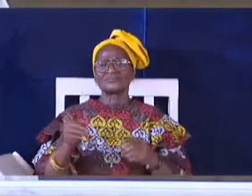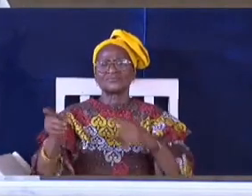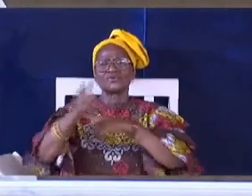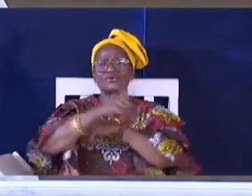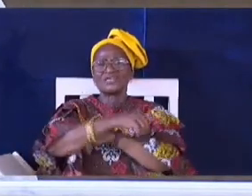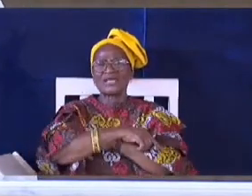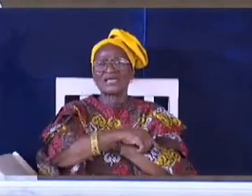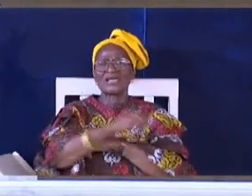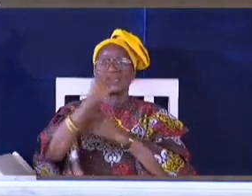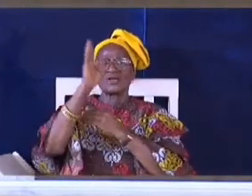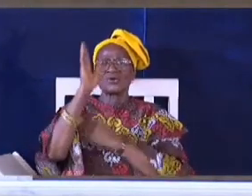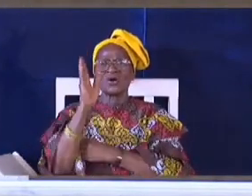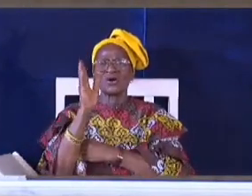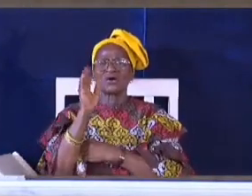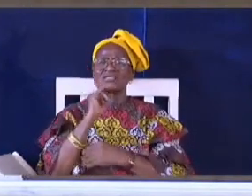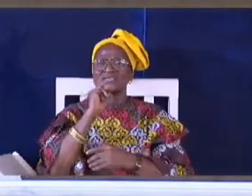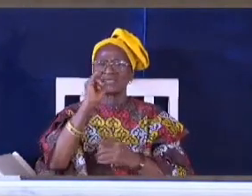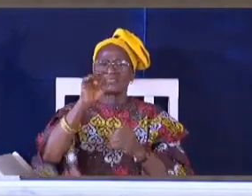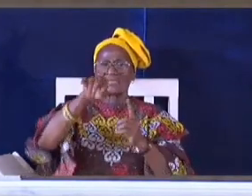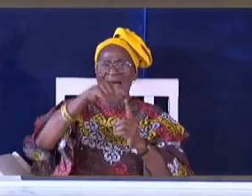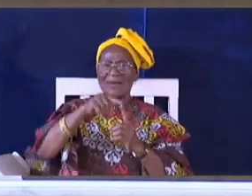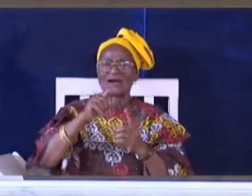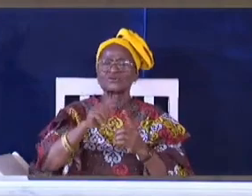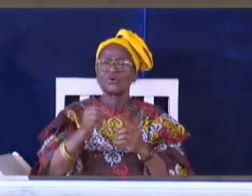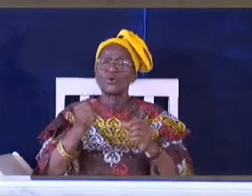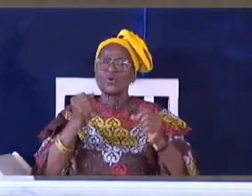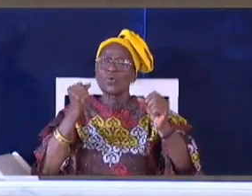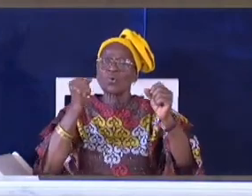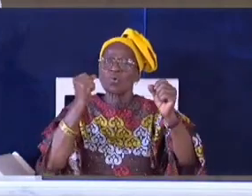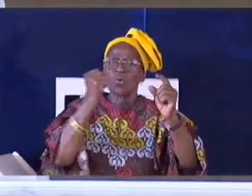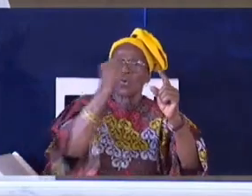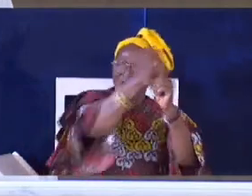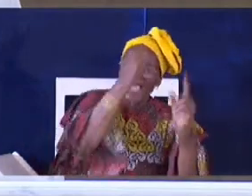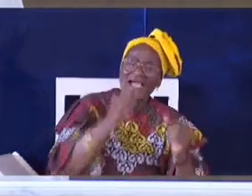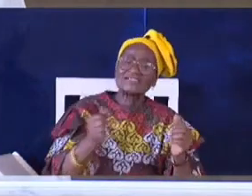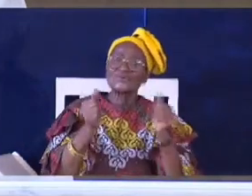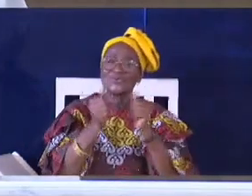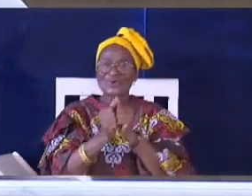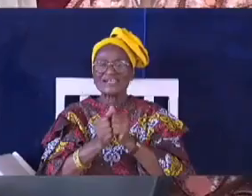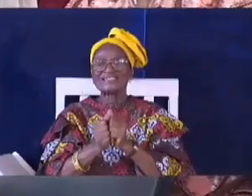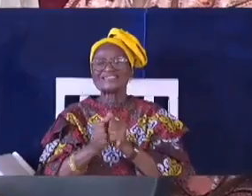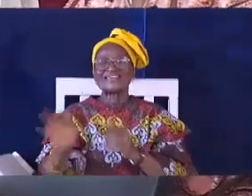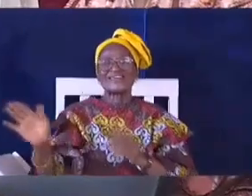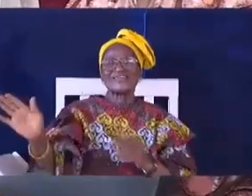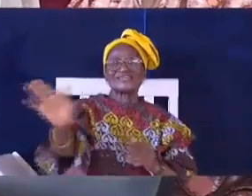Today, God is about to collide with your problems.